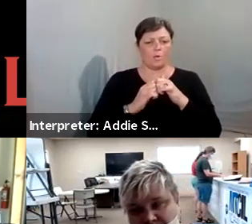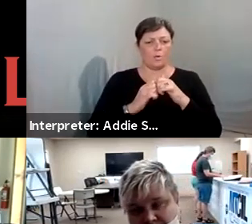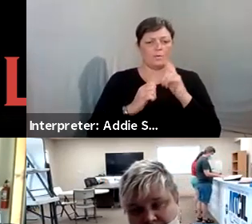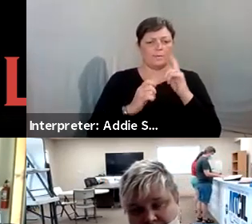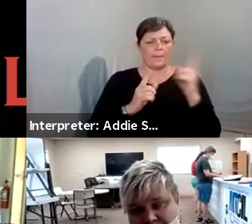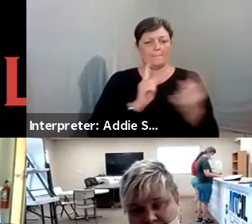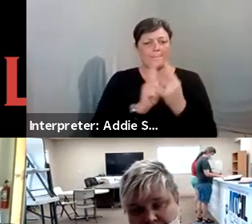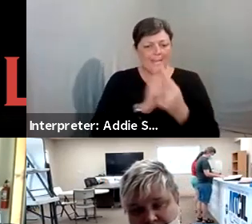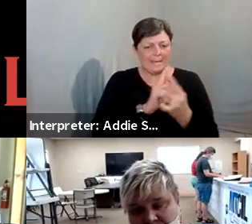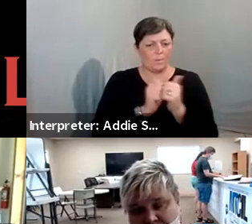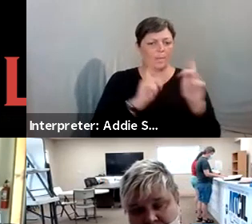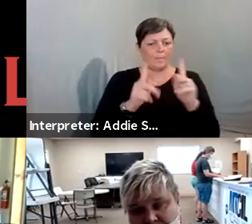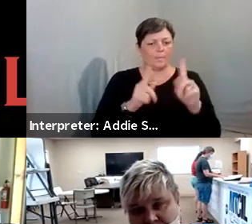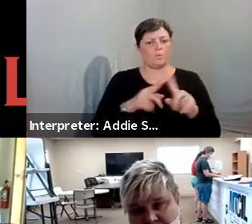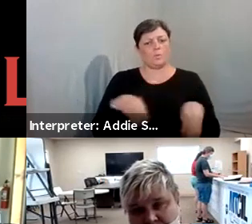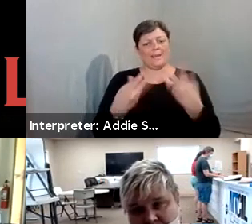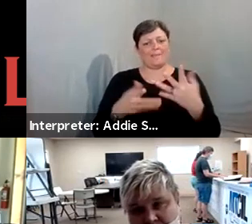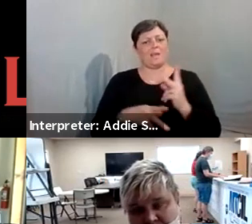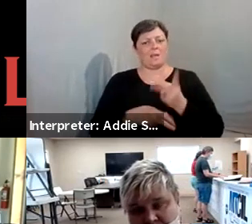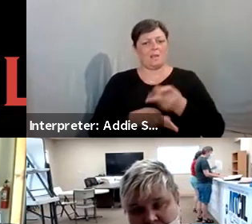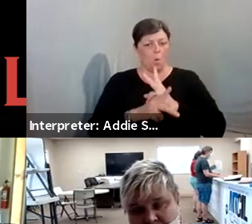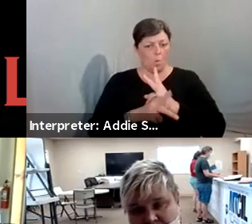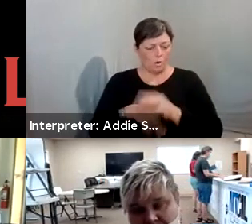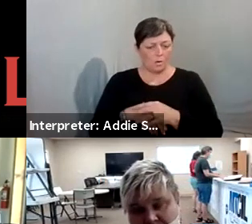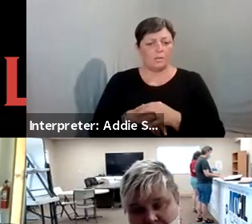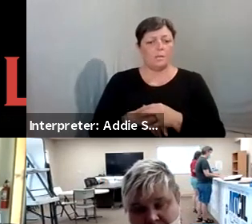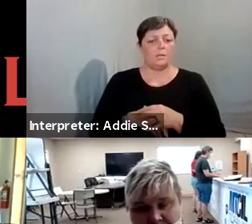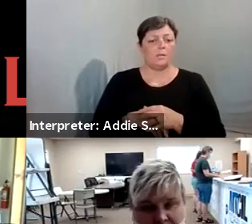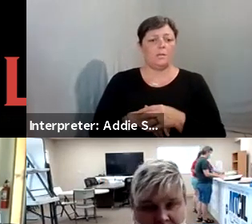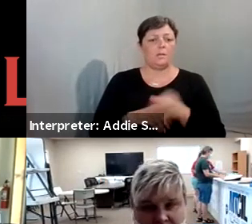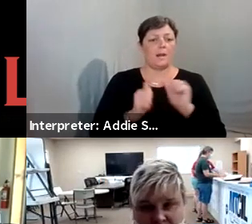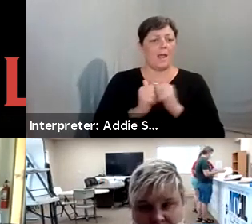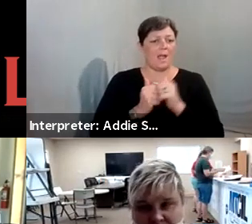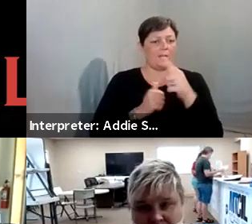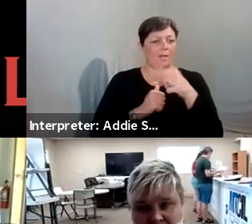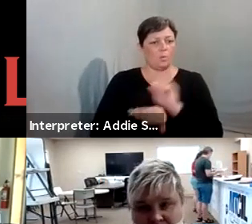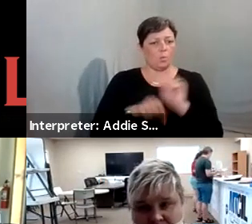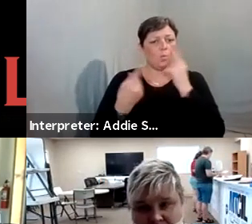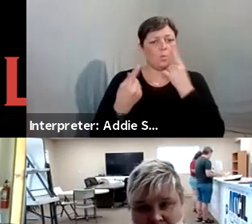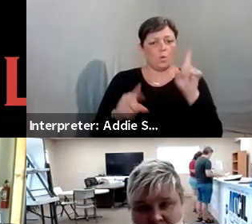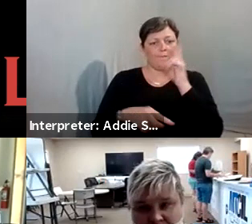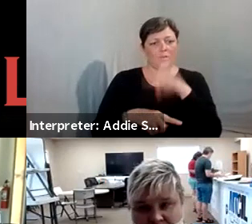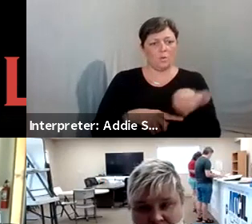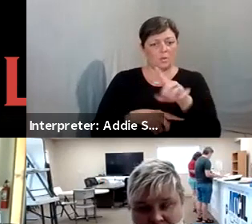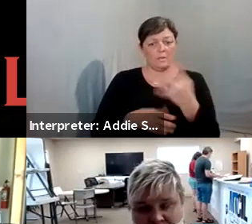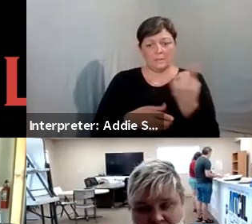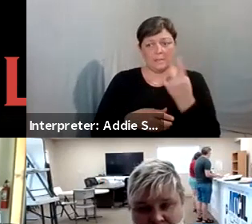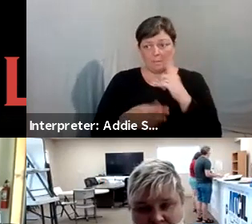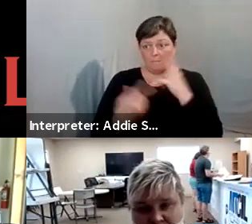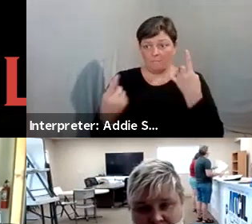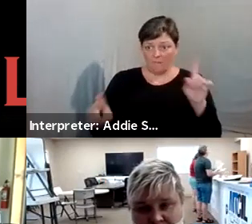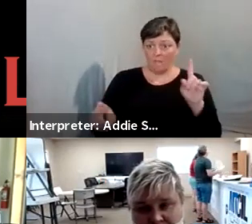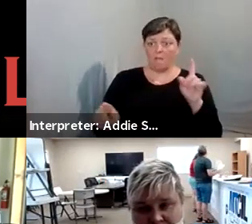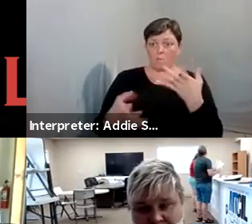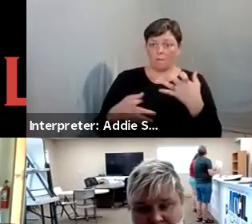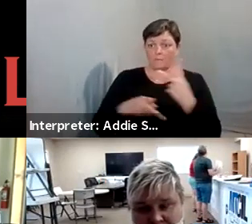people to give out loans. Then how has that worked for you? Is there something that you've figured out did work and you want to keep